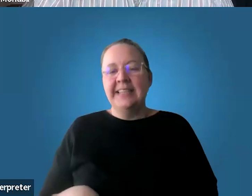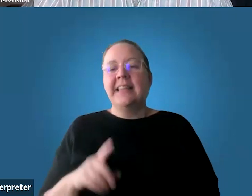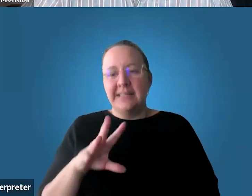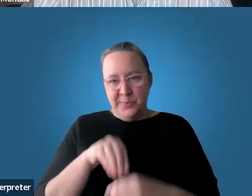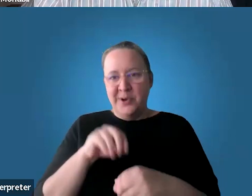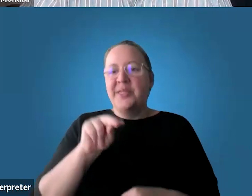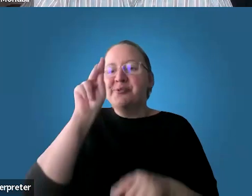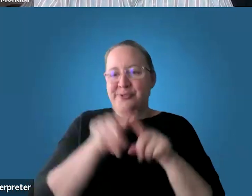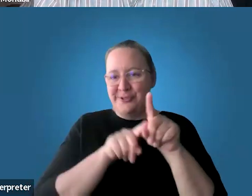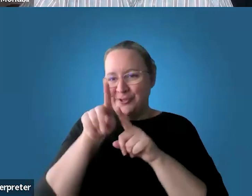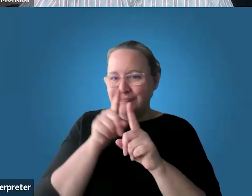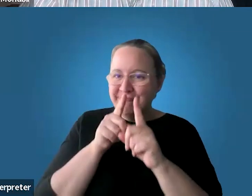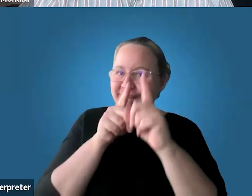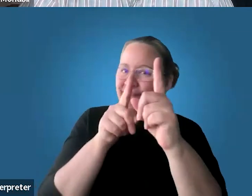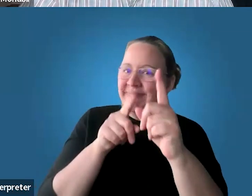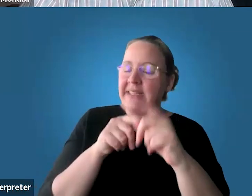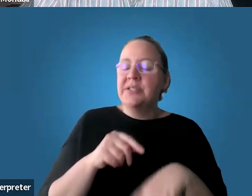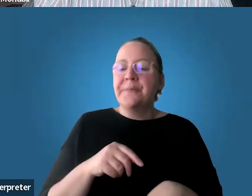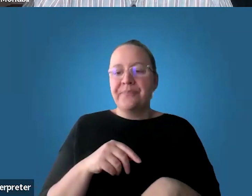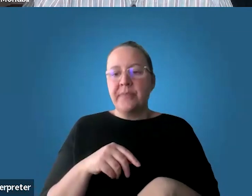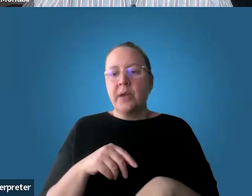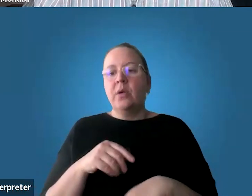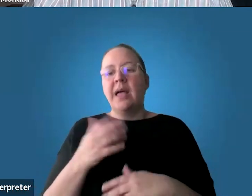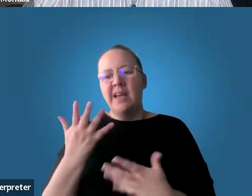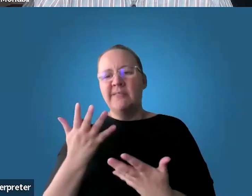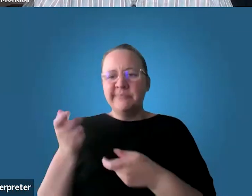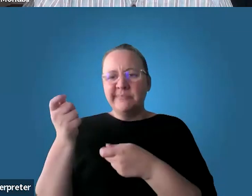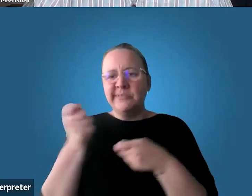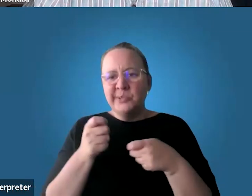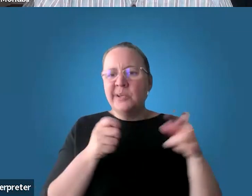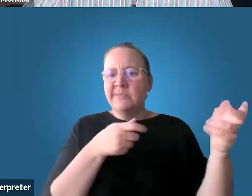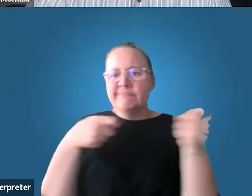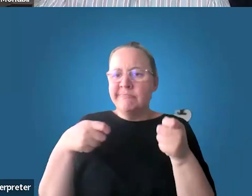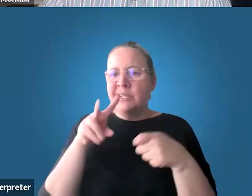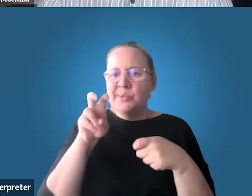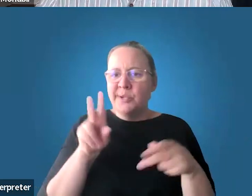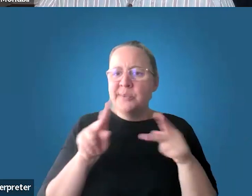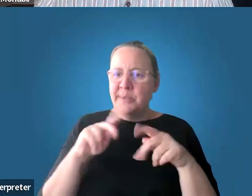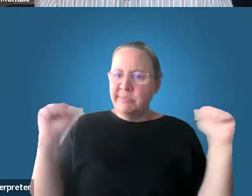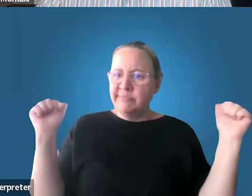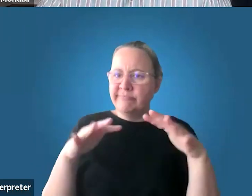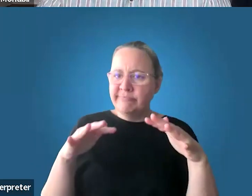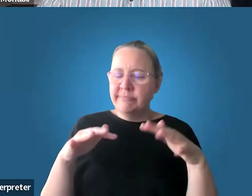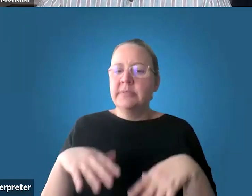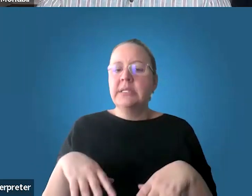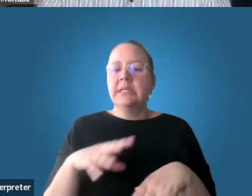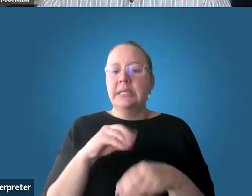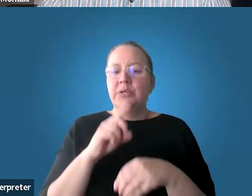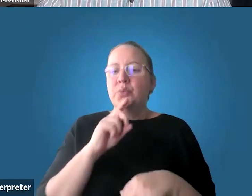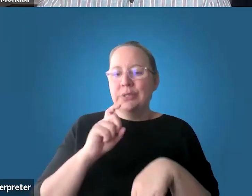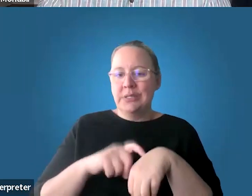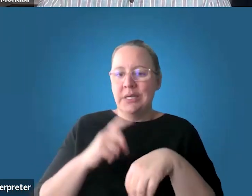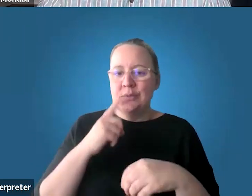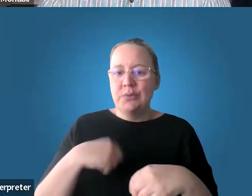Star. And so we'll be bringing about 200 artists together in real time to co-create